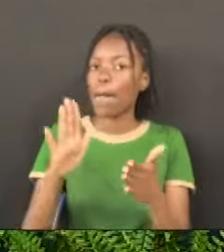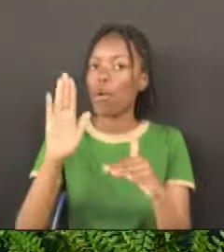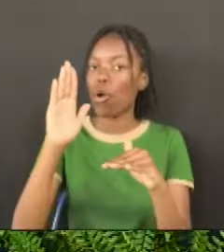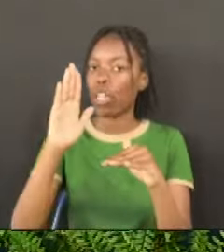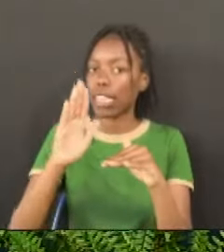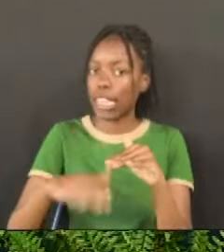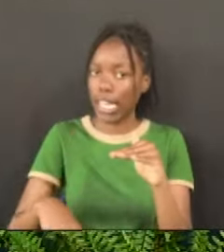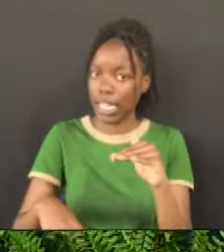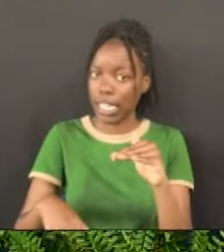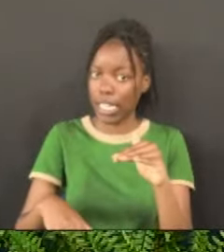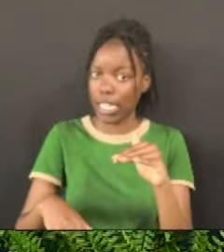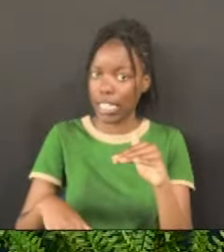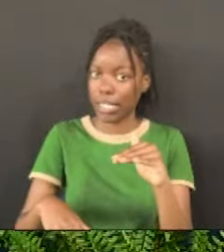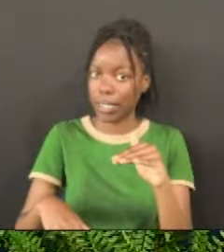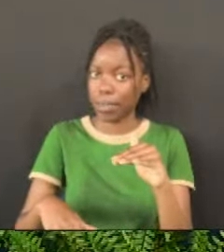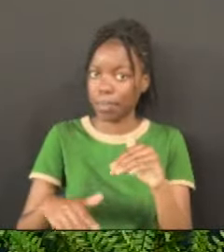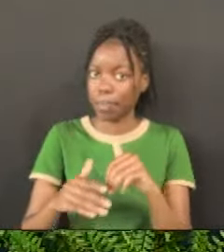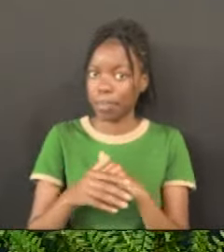more than,